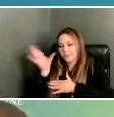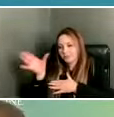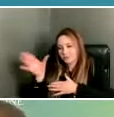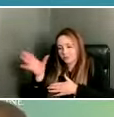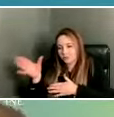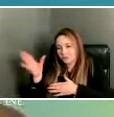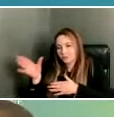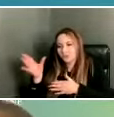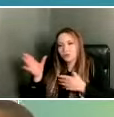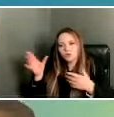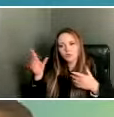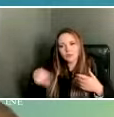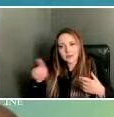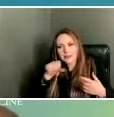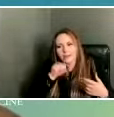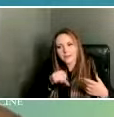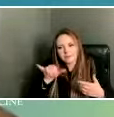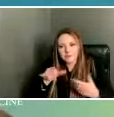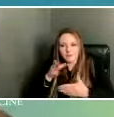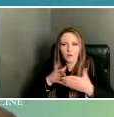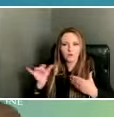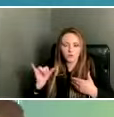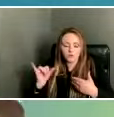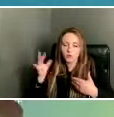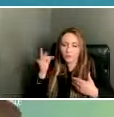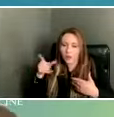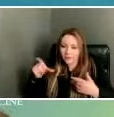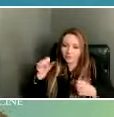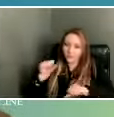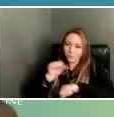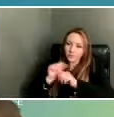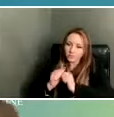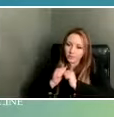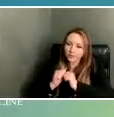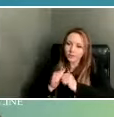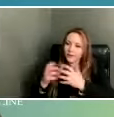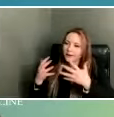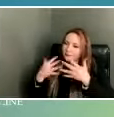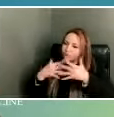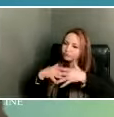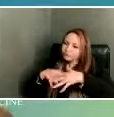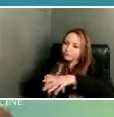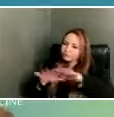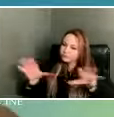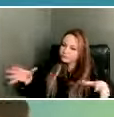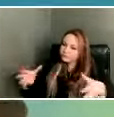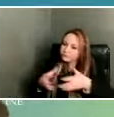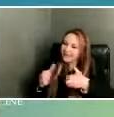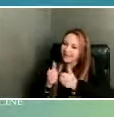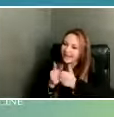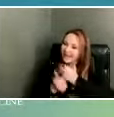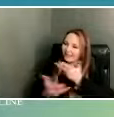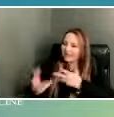presentation. And so they love that aspect of the program because they get to work together and integrate everything that they've learned and showcase